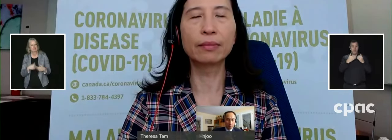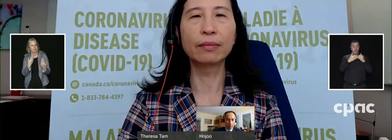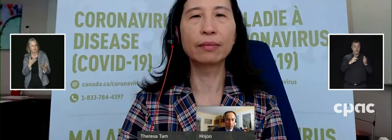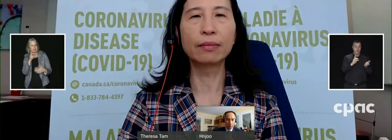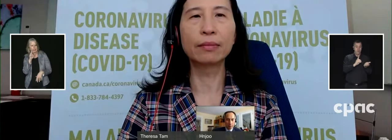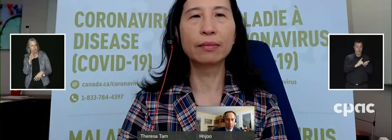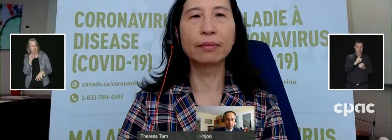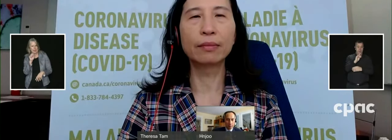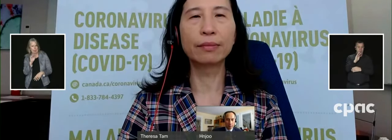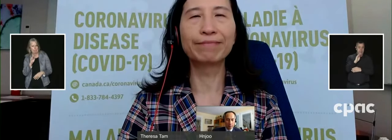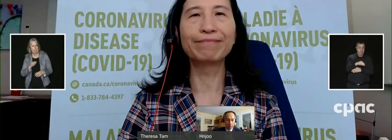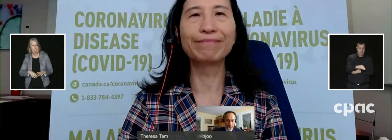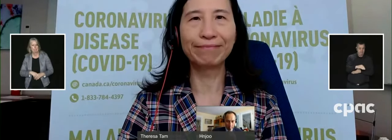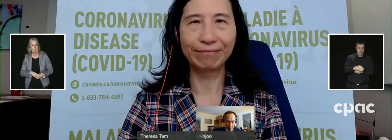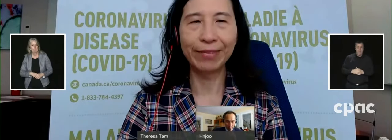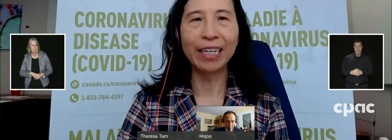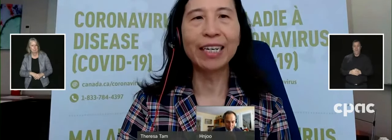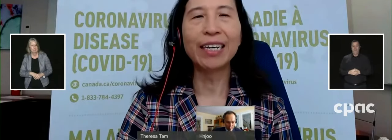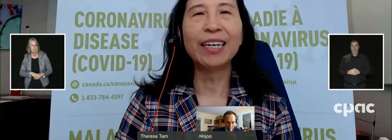to you.